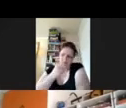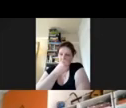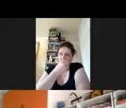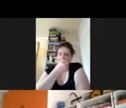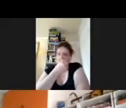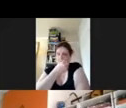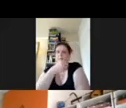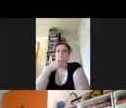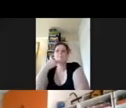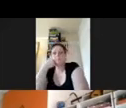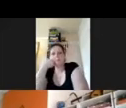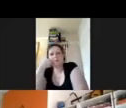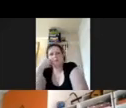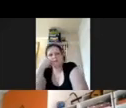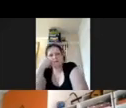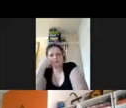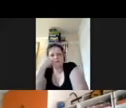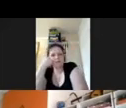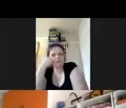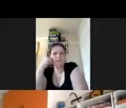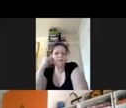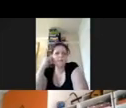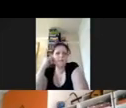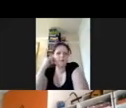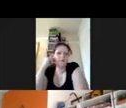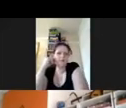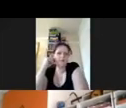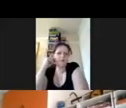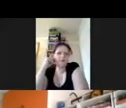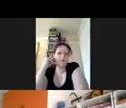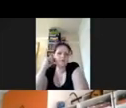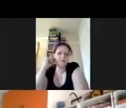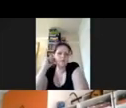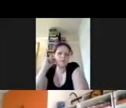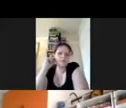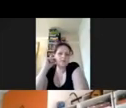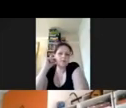Okay, let's close that poll and we go on to the next slide.